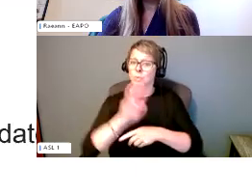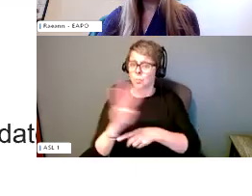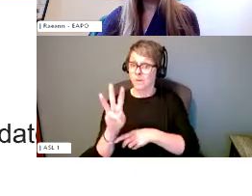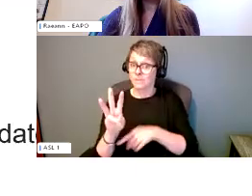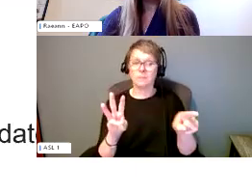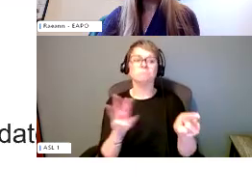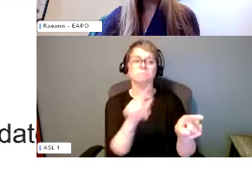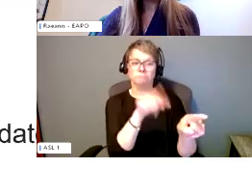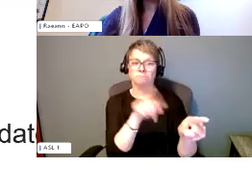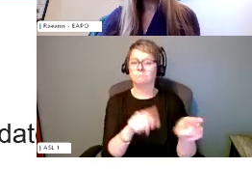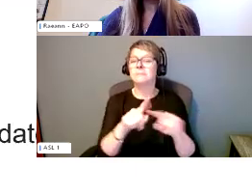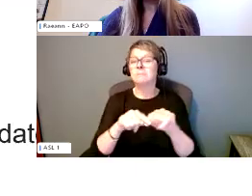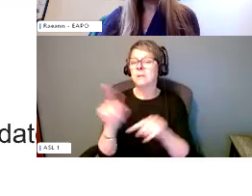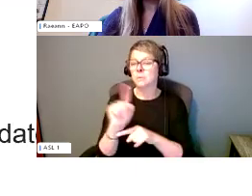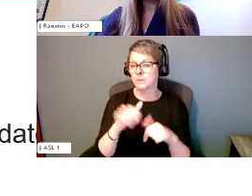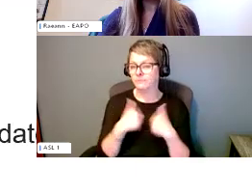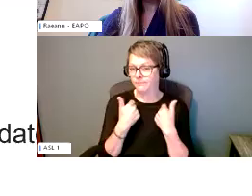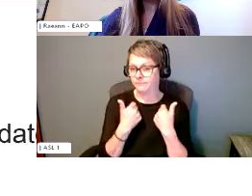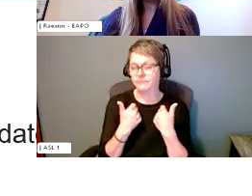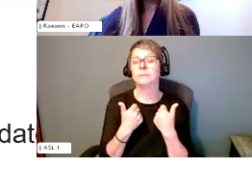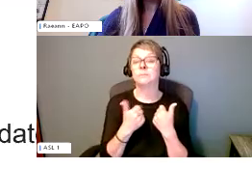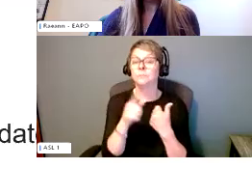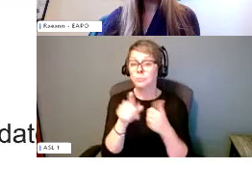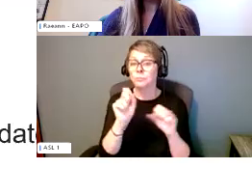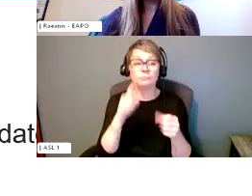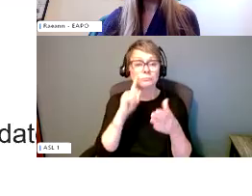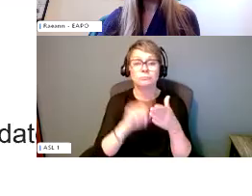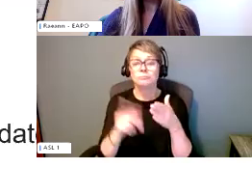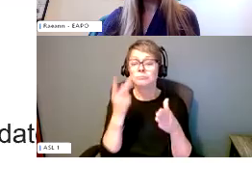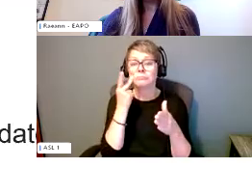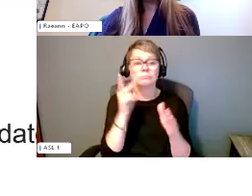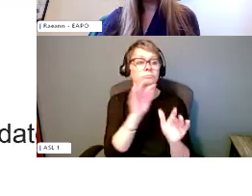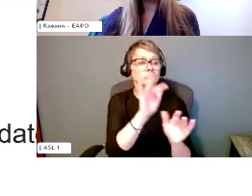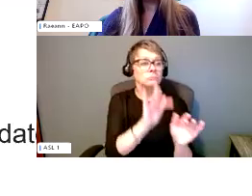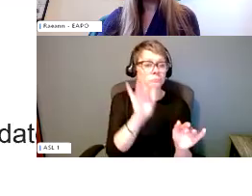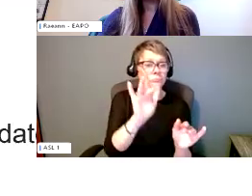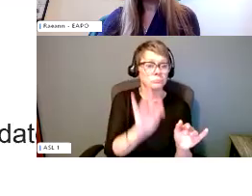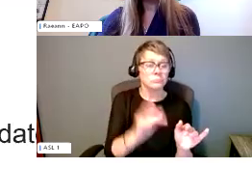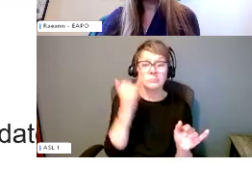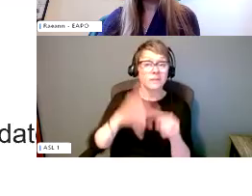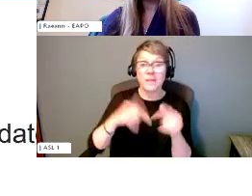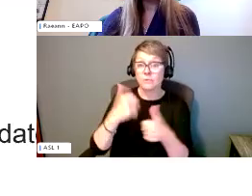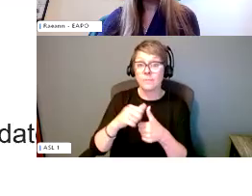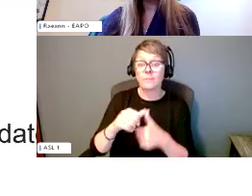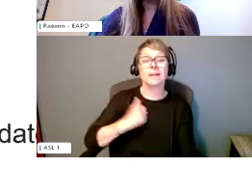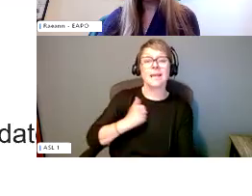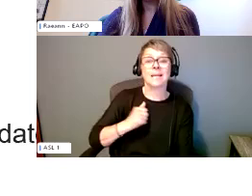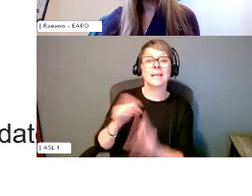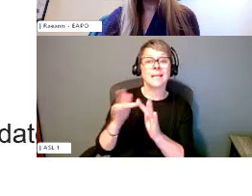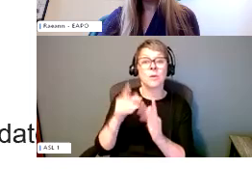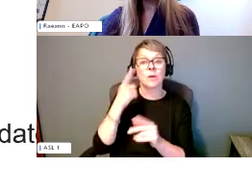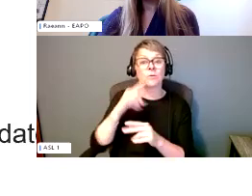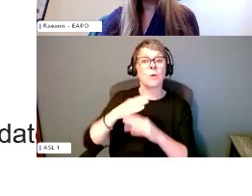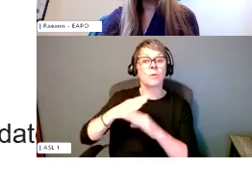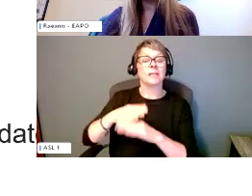on the jurisdiction that you're in, please take time to look them up. If you can't remember, the Canadian Network for the Prevention of Elder Abuse